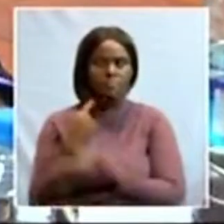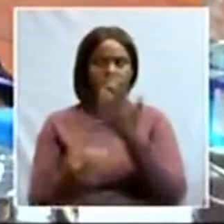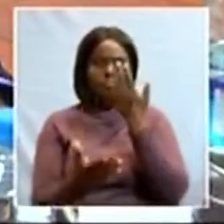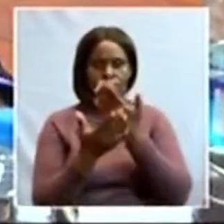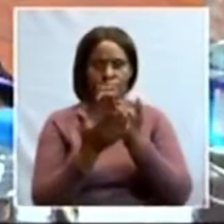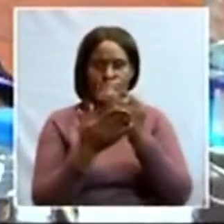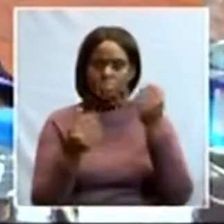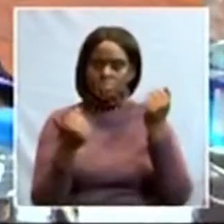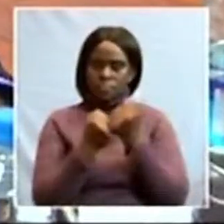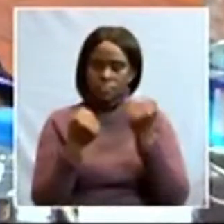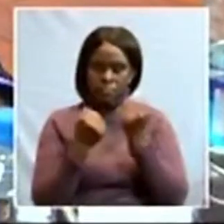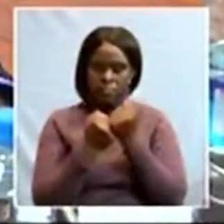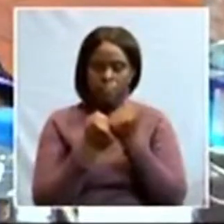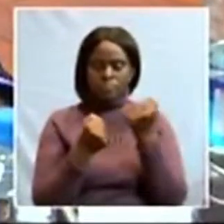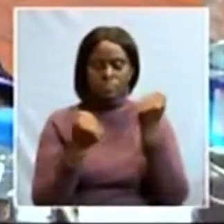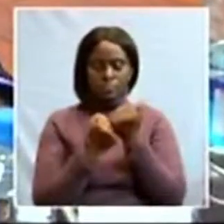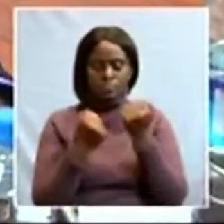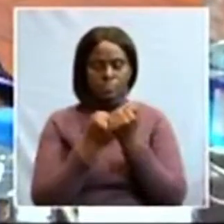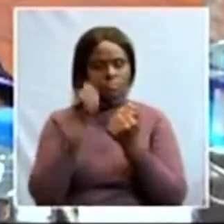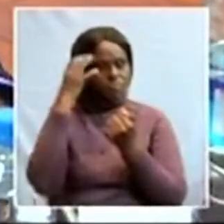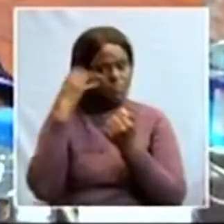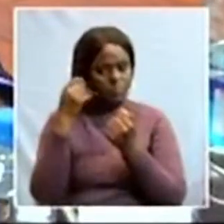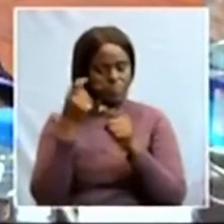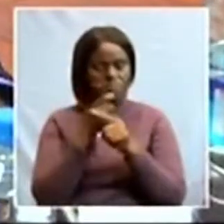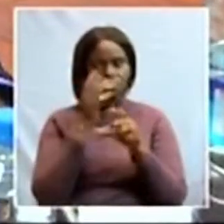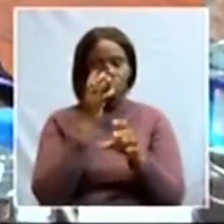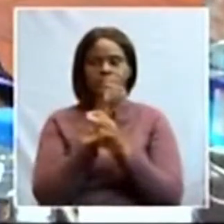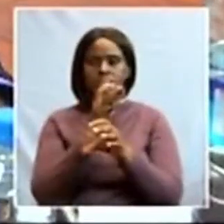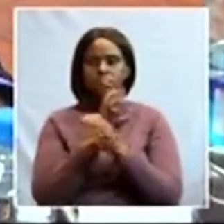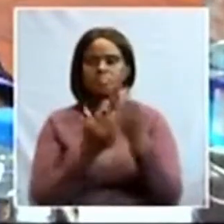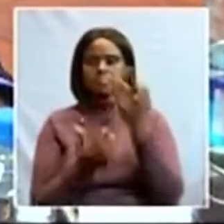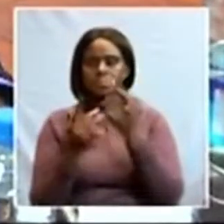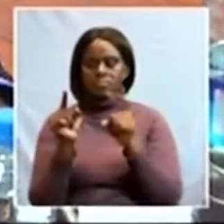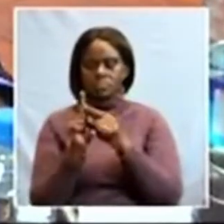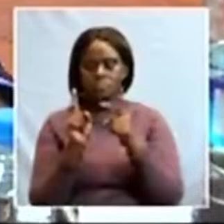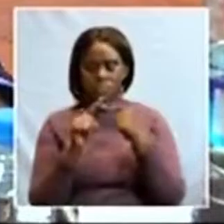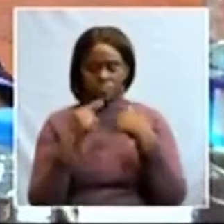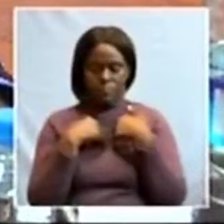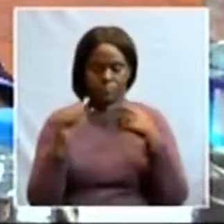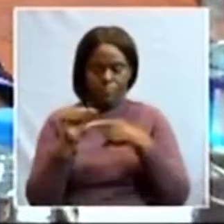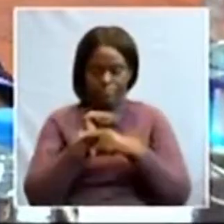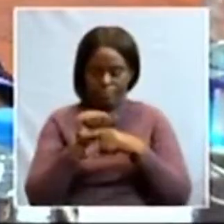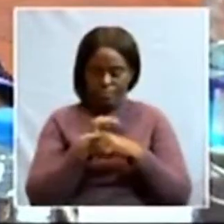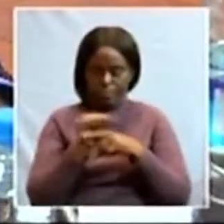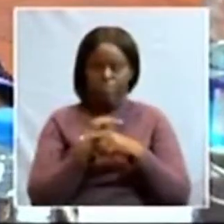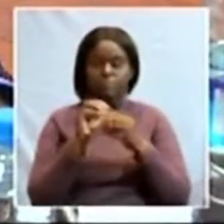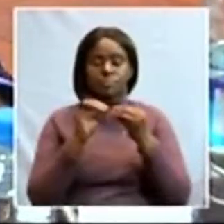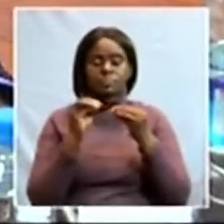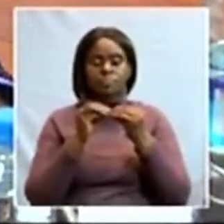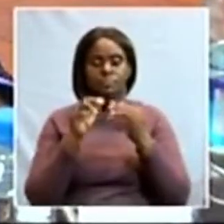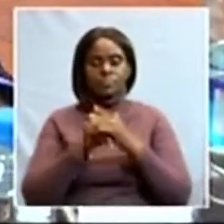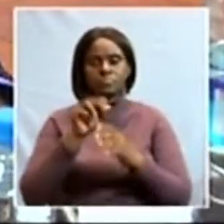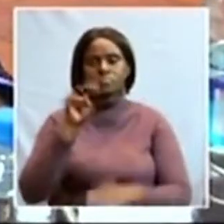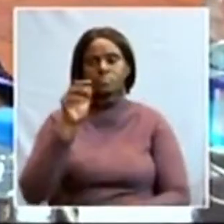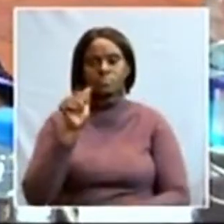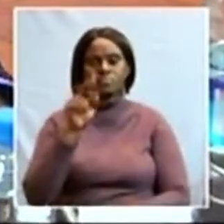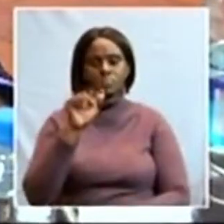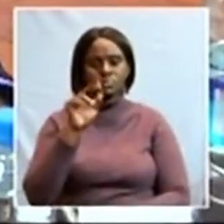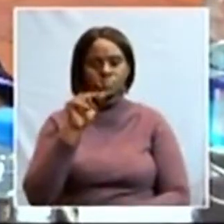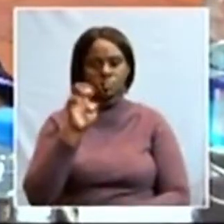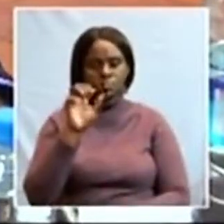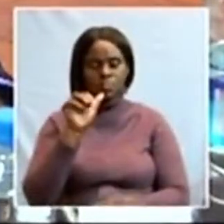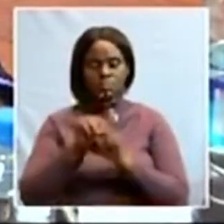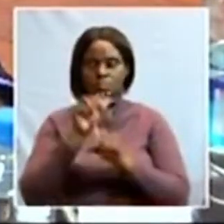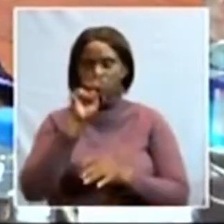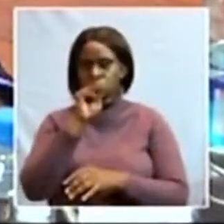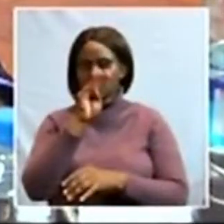and supported some officers from the fire section to undergo a training in marine operations in Mbala.